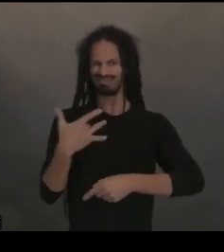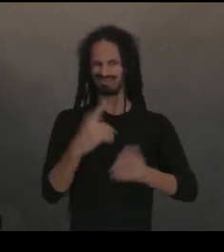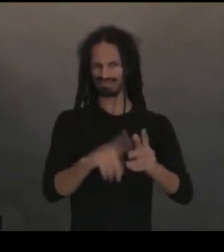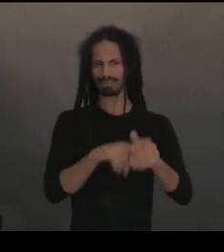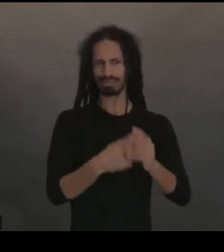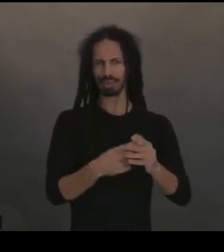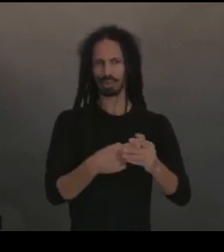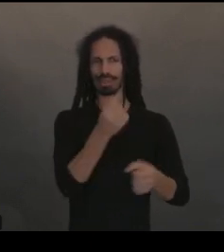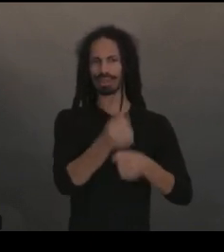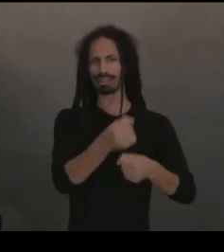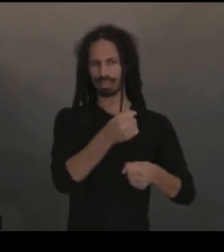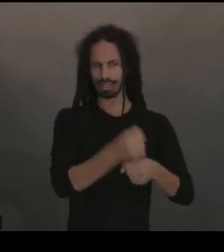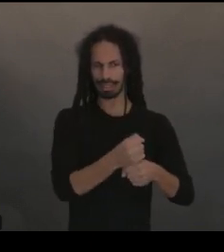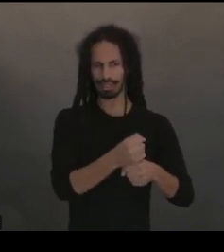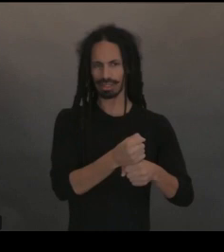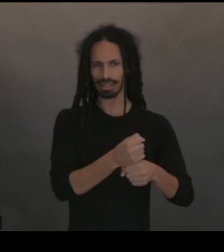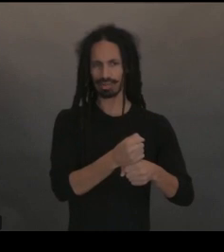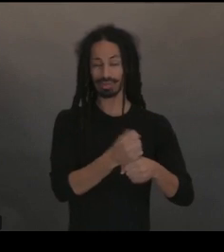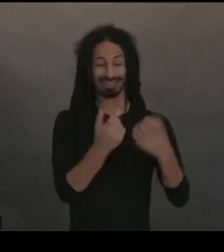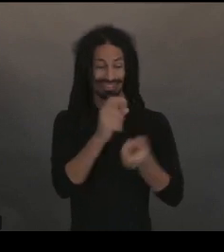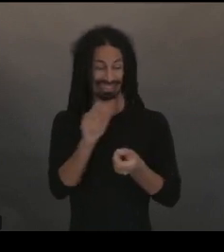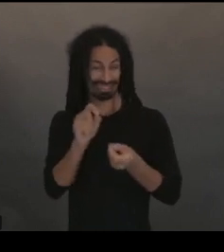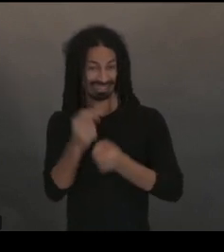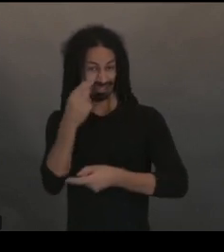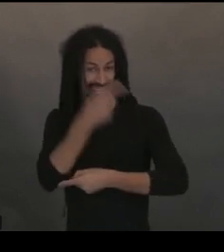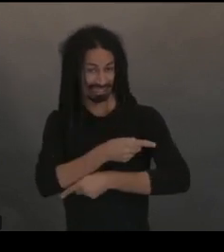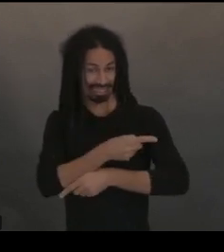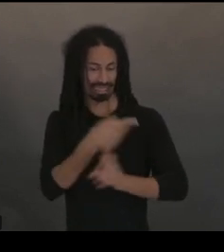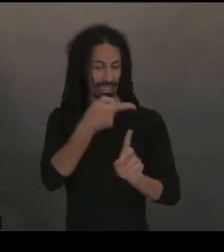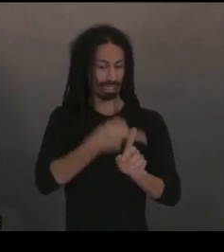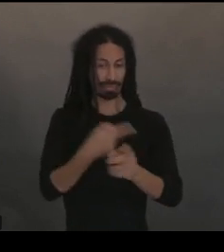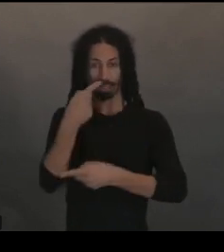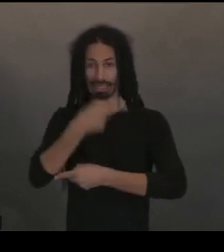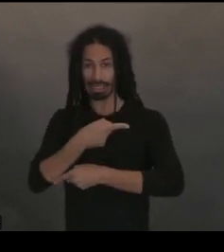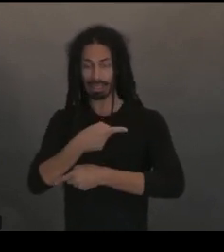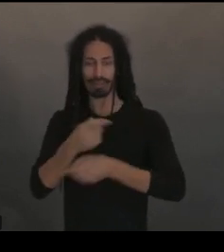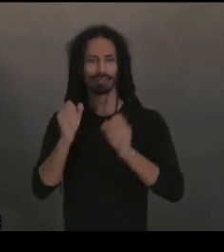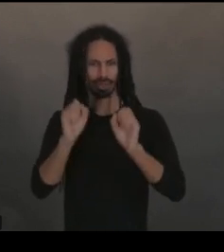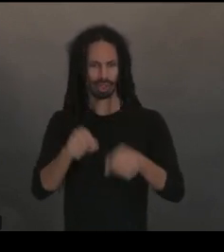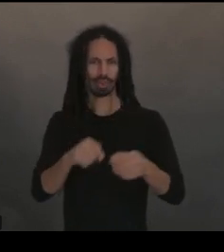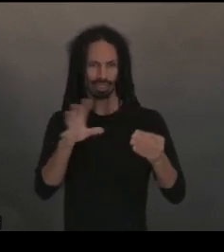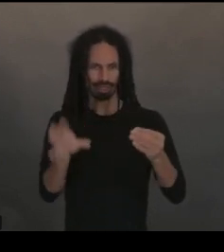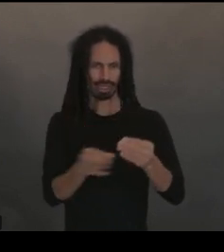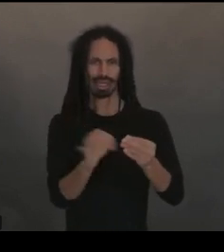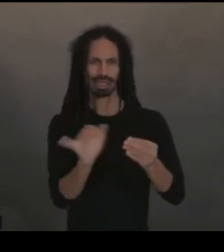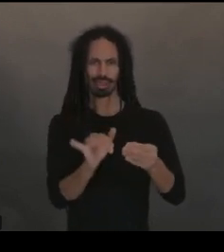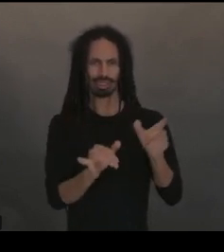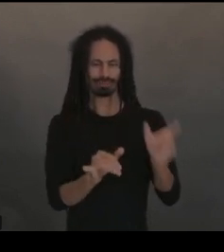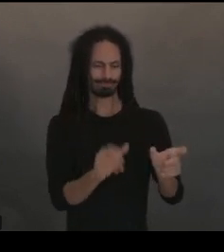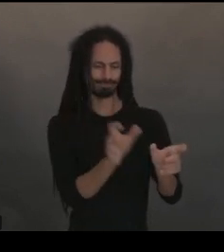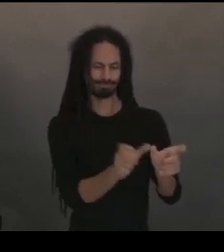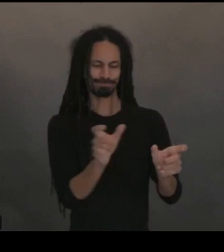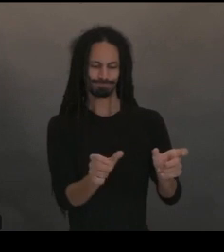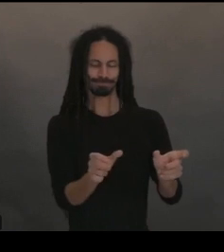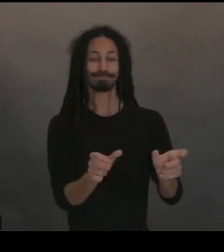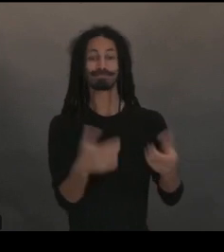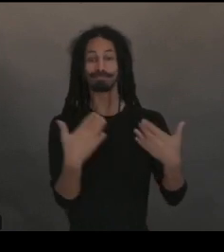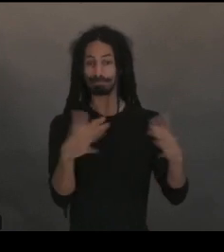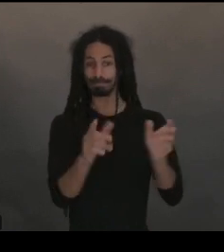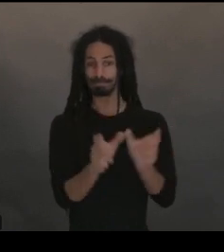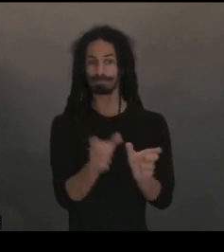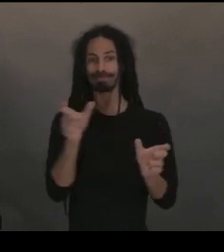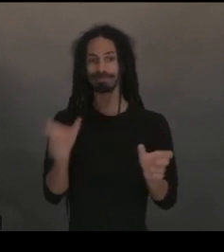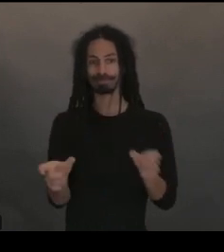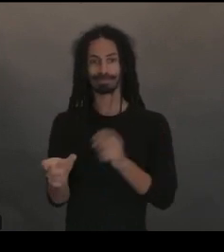any subsequent date information, such as month and day, we can add that after the year. And then followed by,